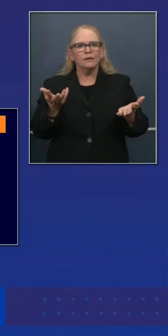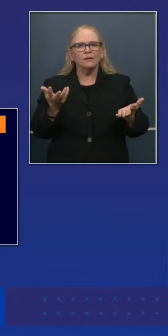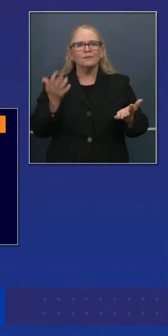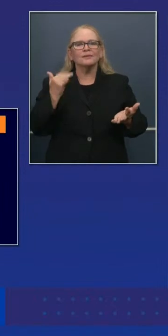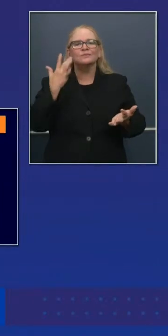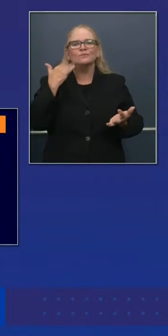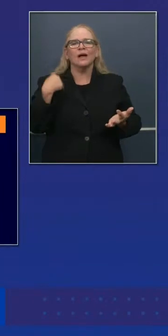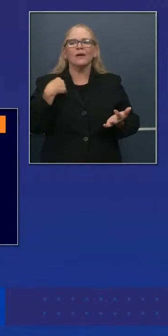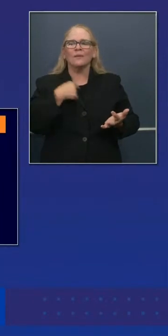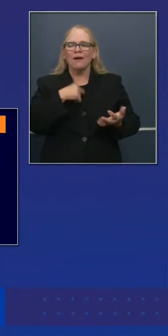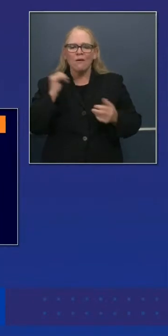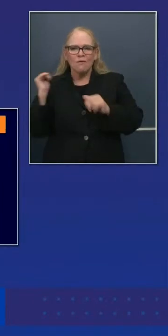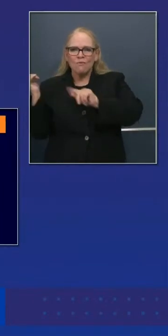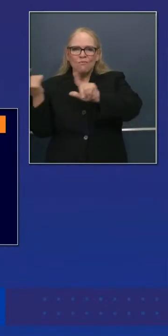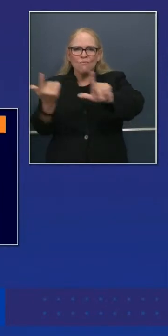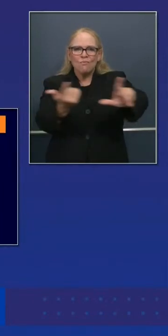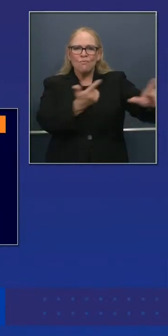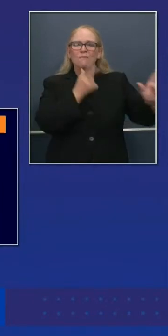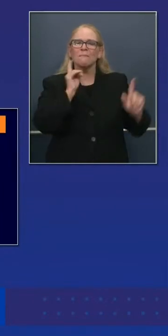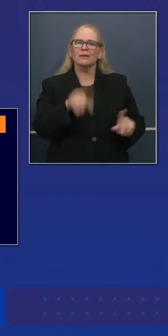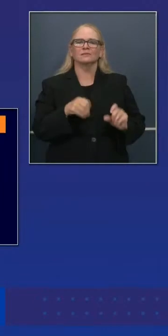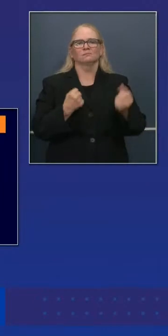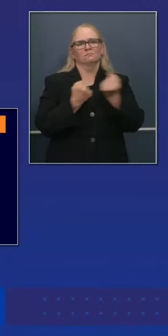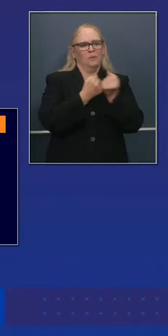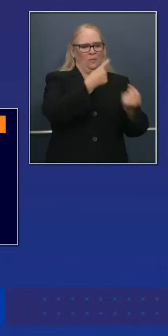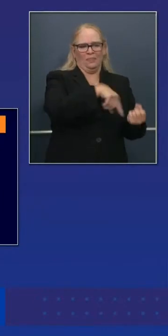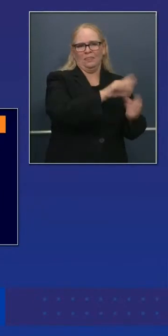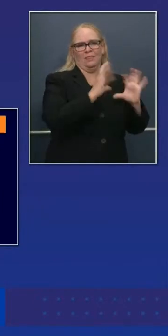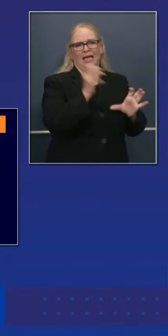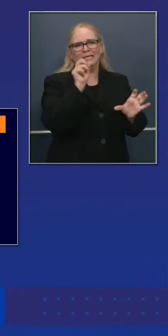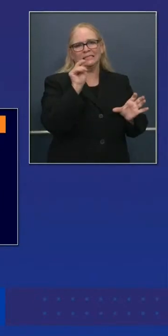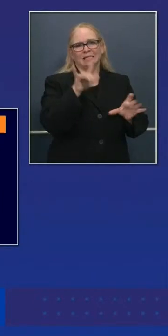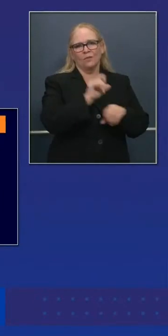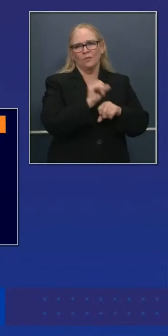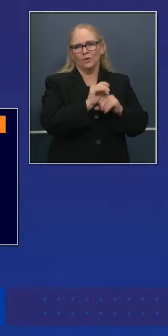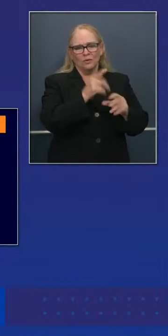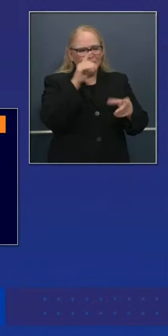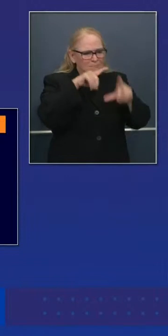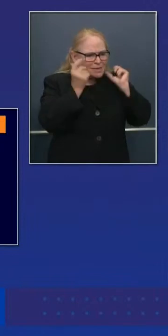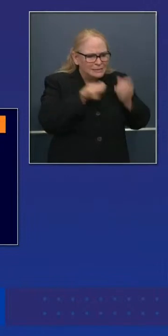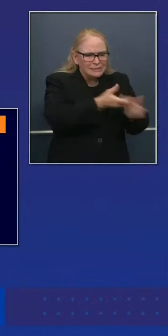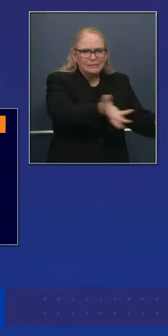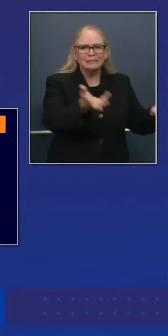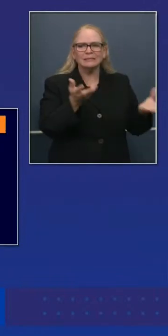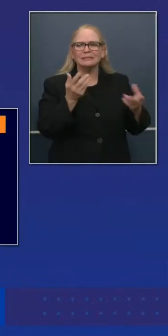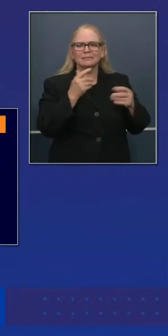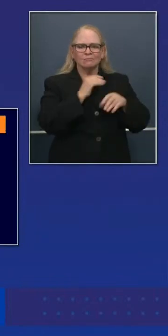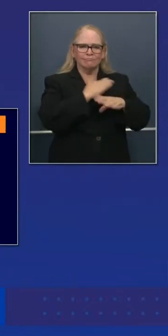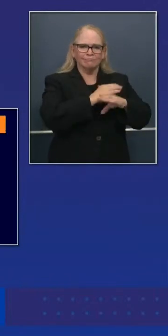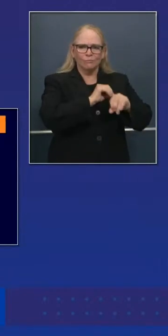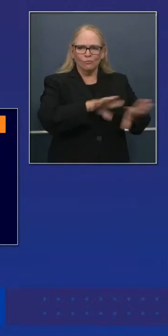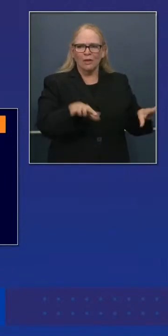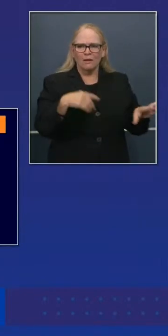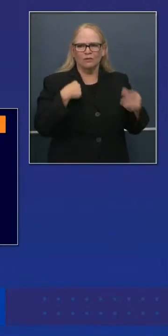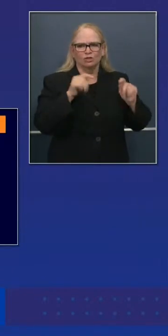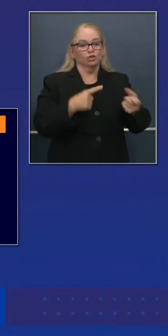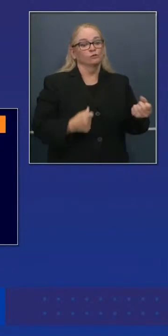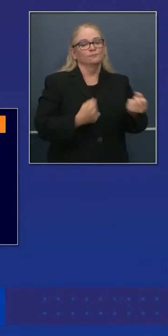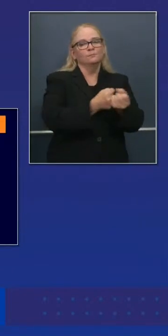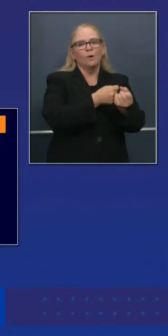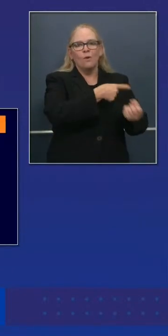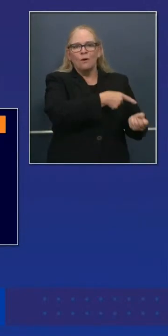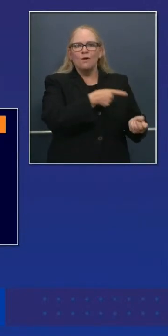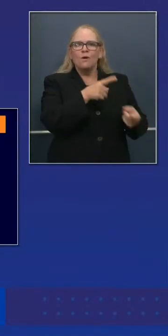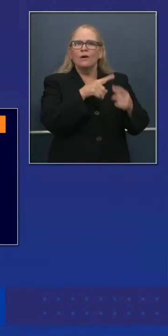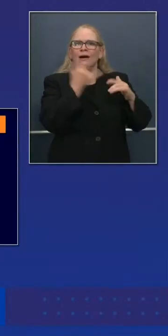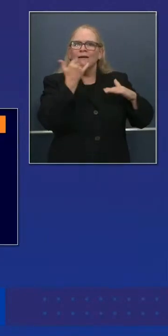but to eliminate this virus, that we support people in times of need, particularly multi-generation families,